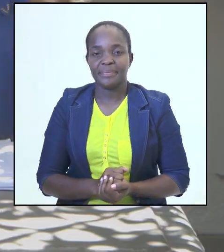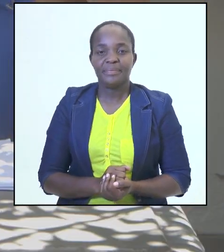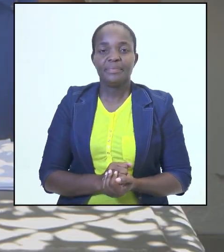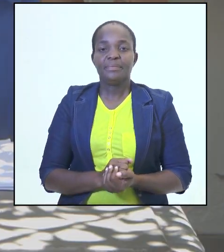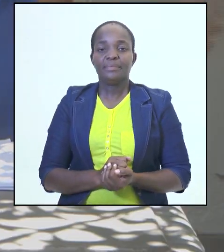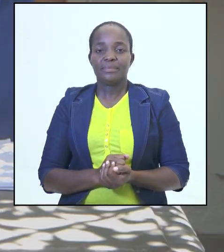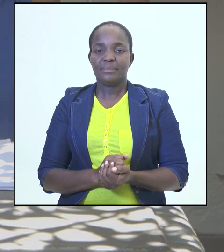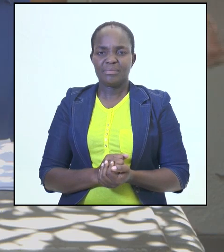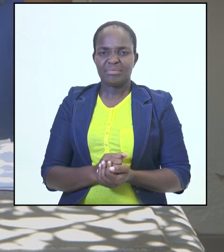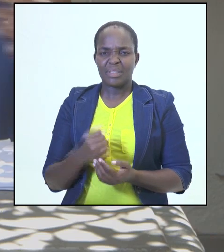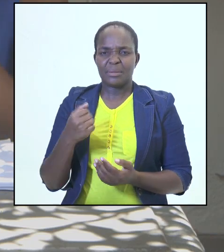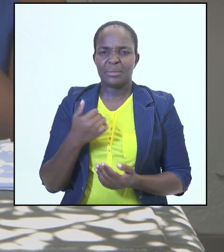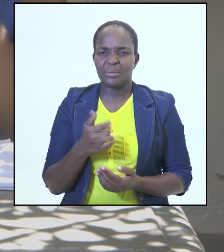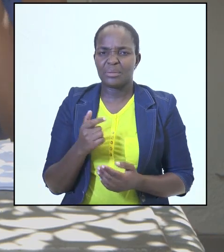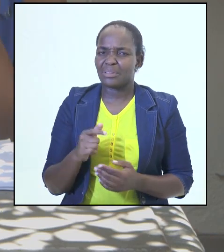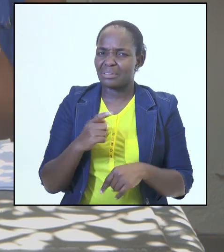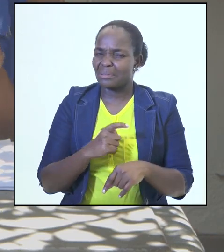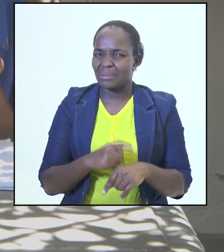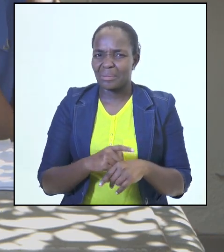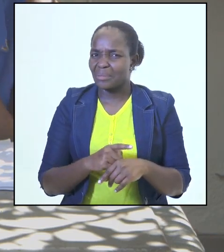I hate these plants this time of the year.